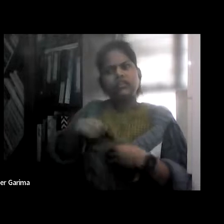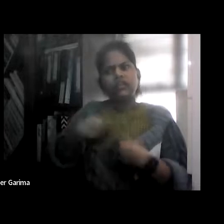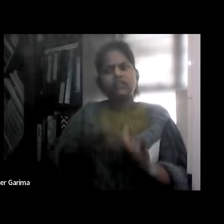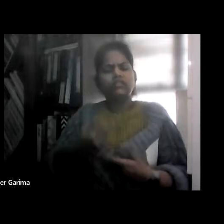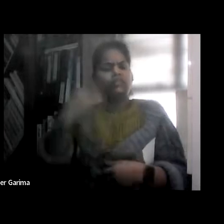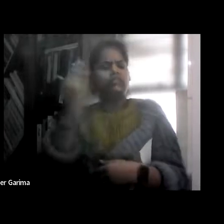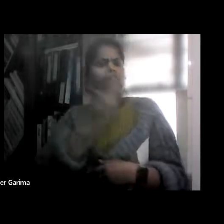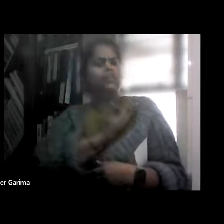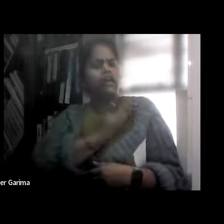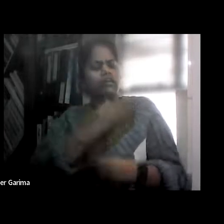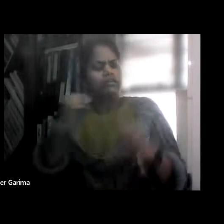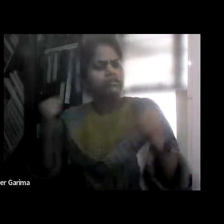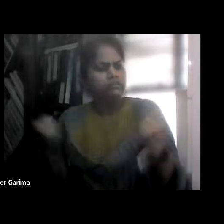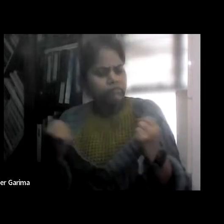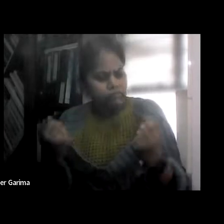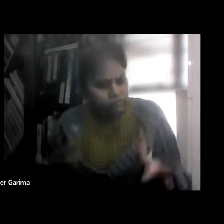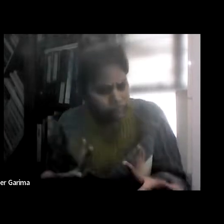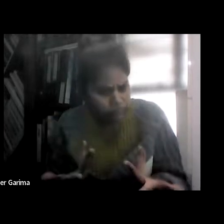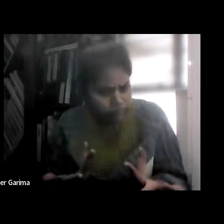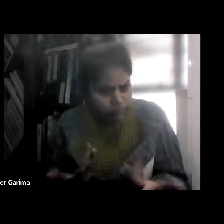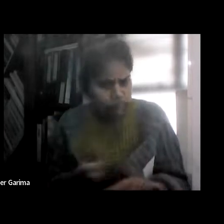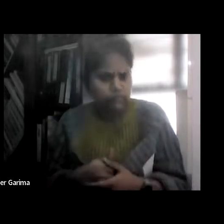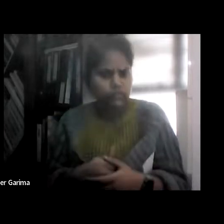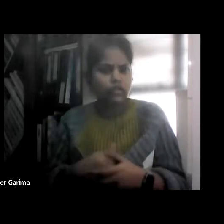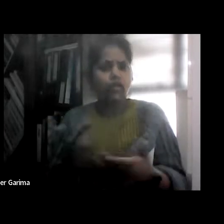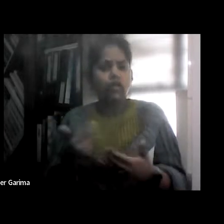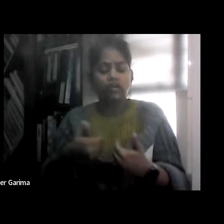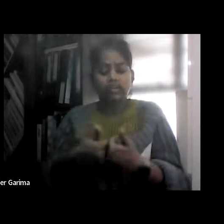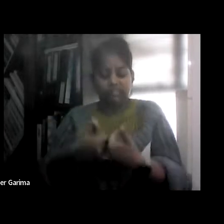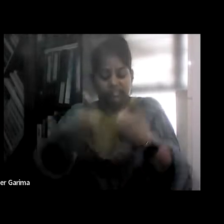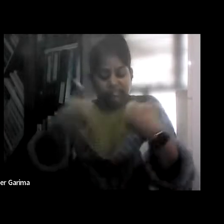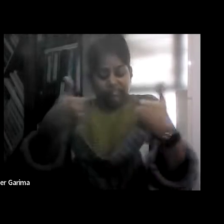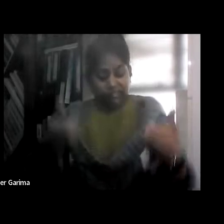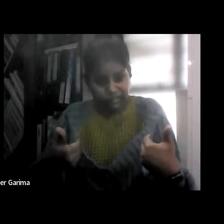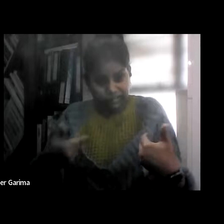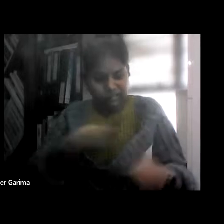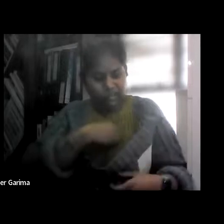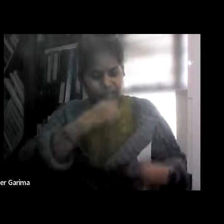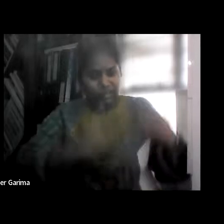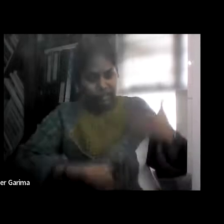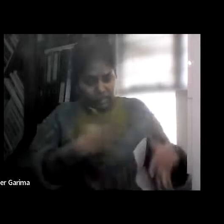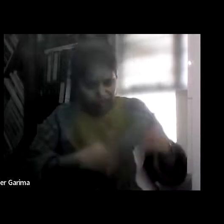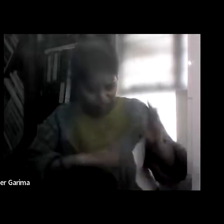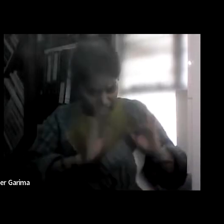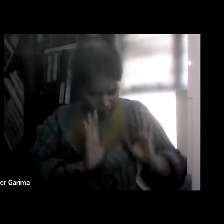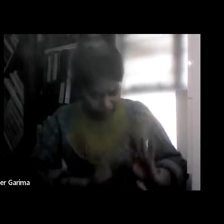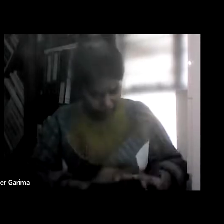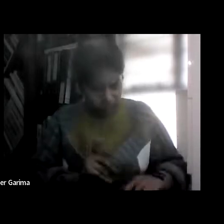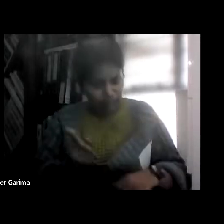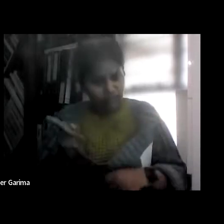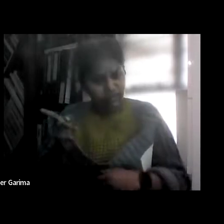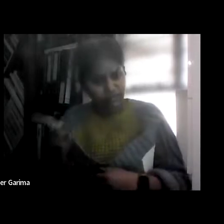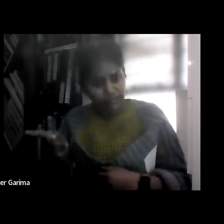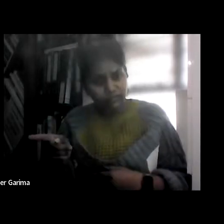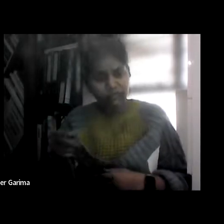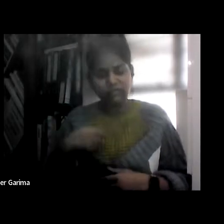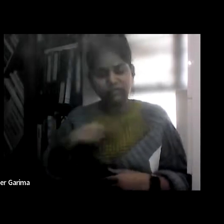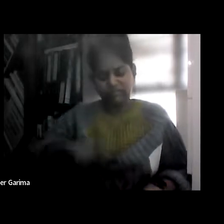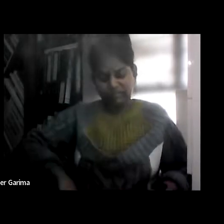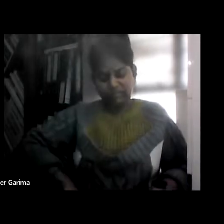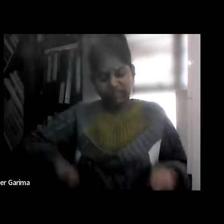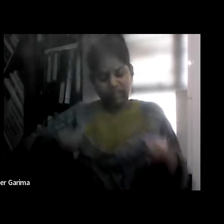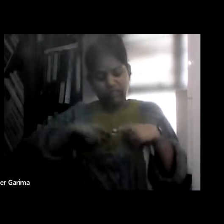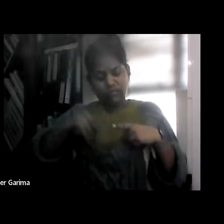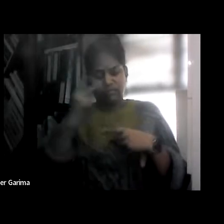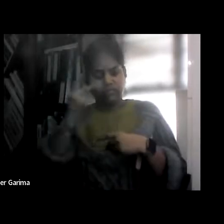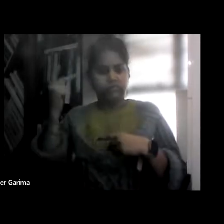and assert even the discrimination that they suffer throughout their entire life.